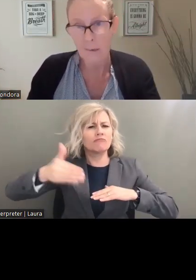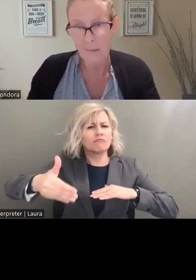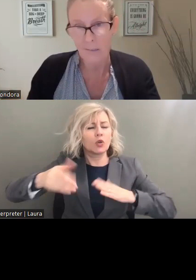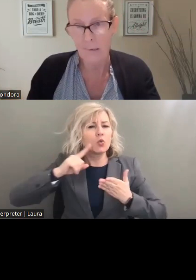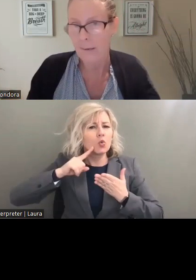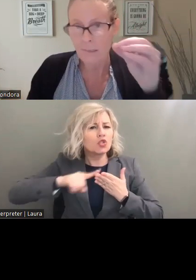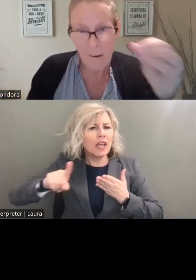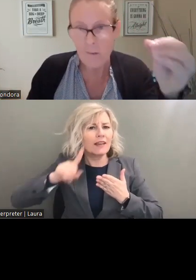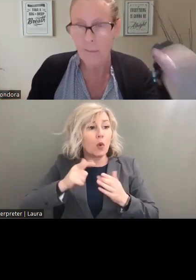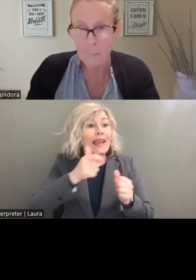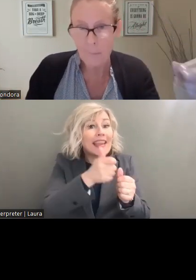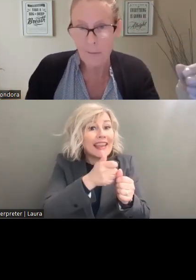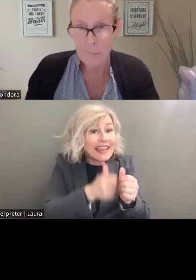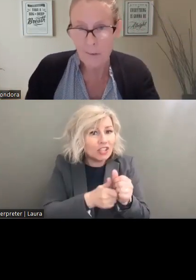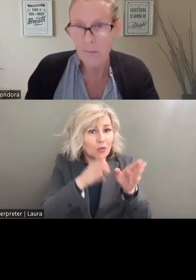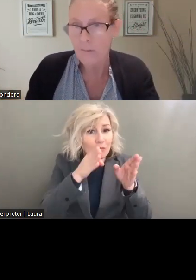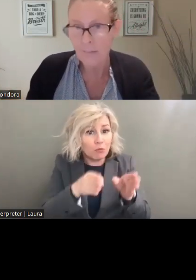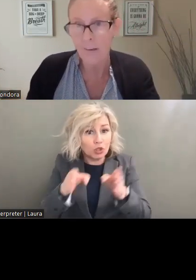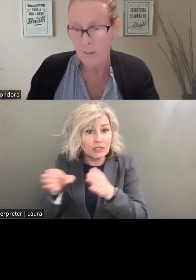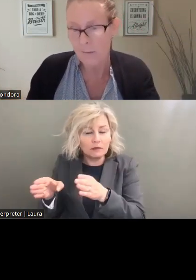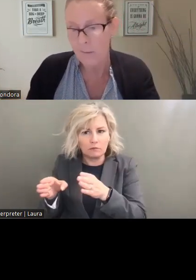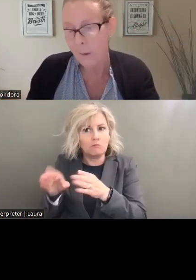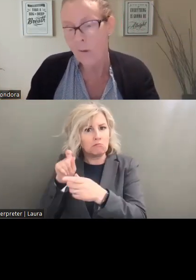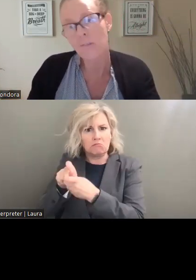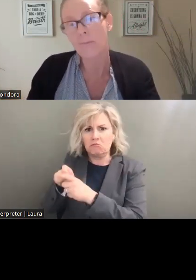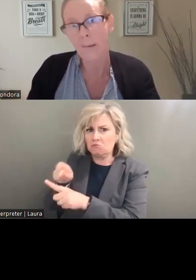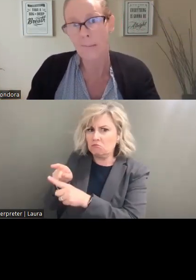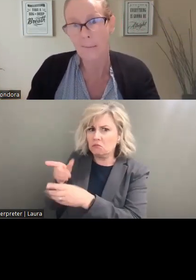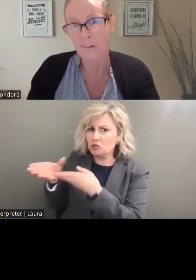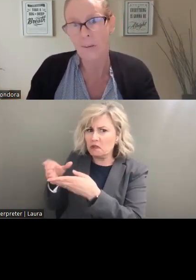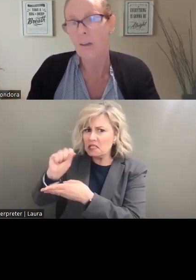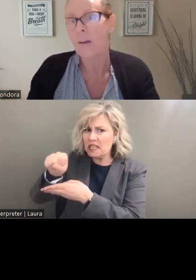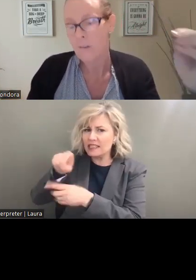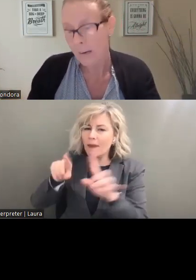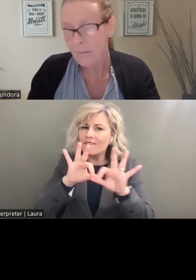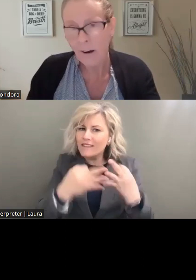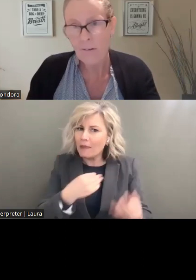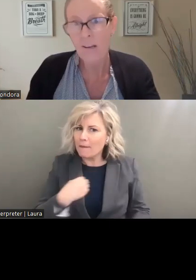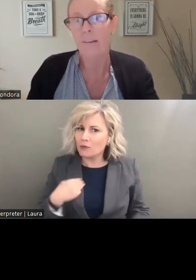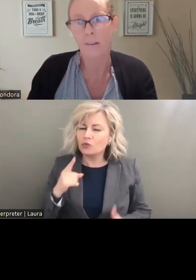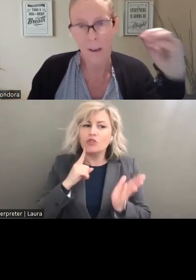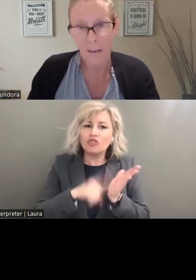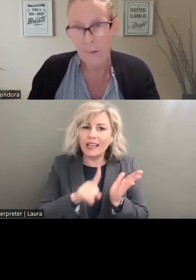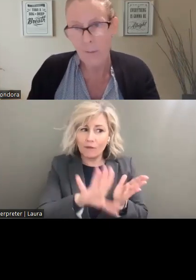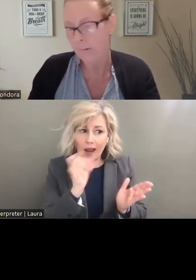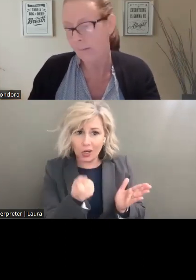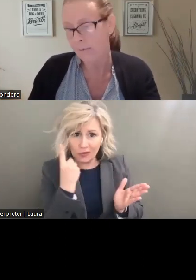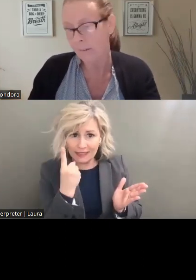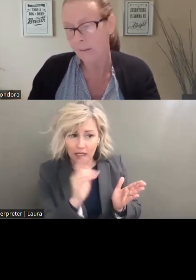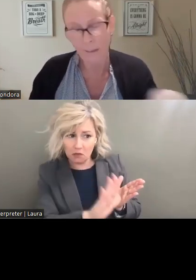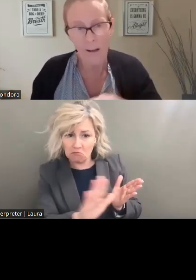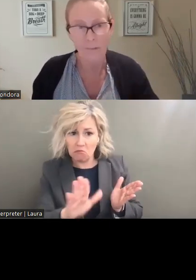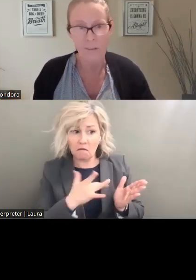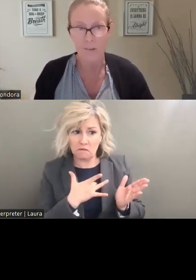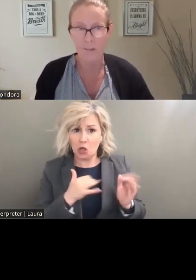each participant, especially the person receiving services, but also family members. Checking for understanding, checking for comfort